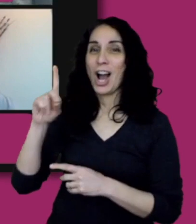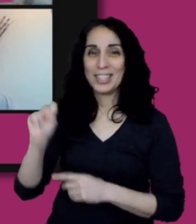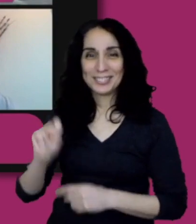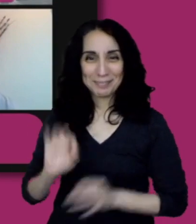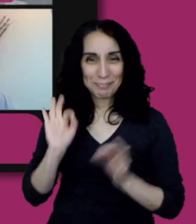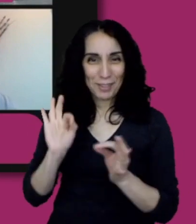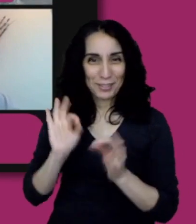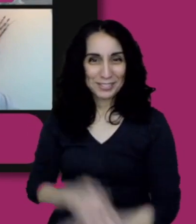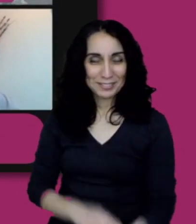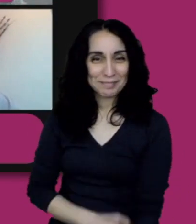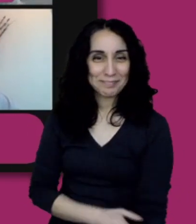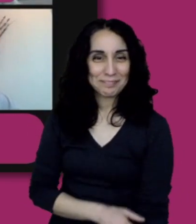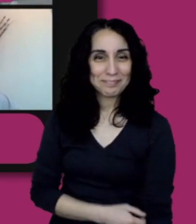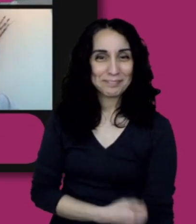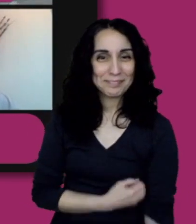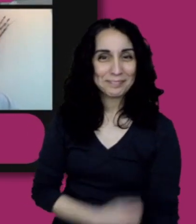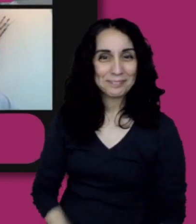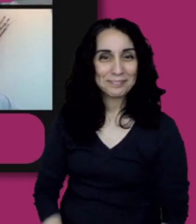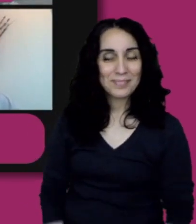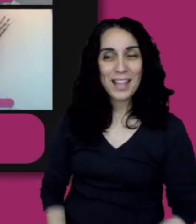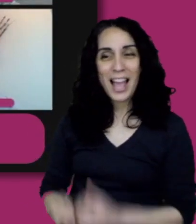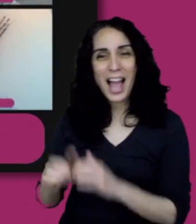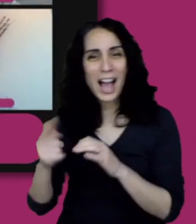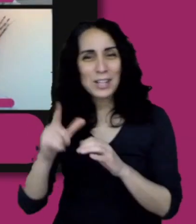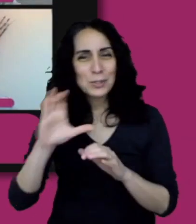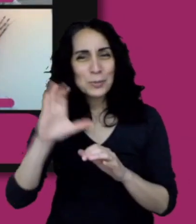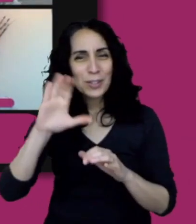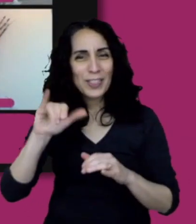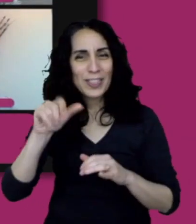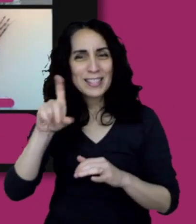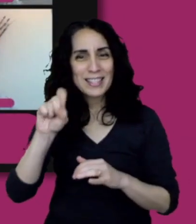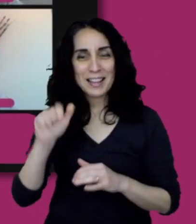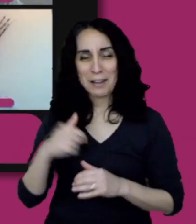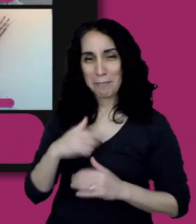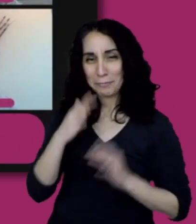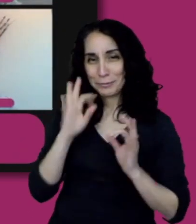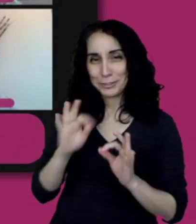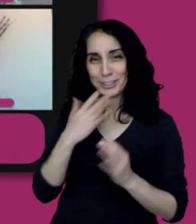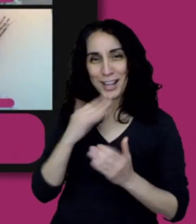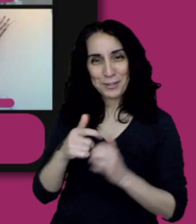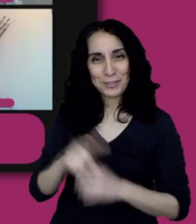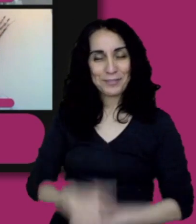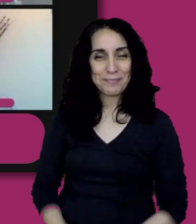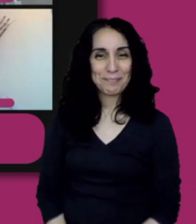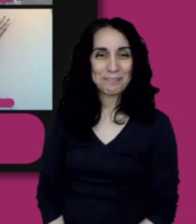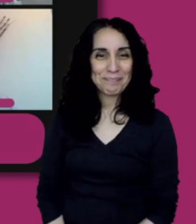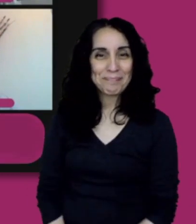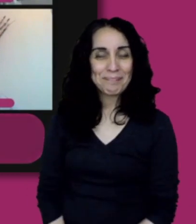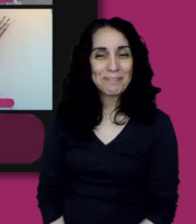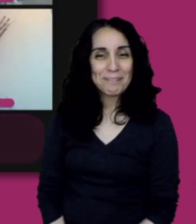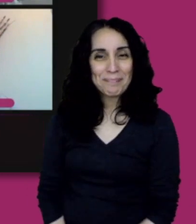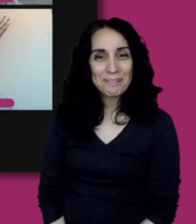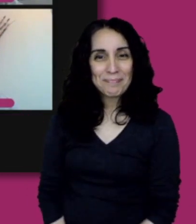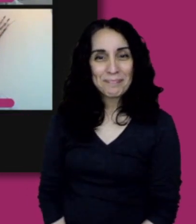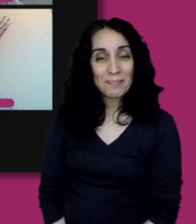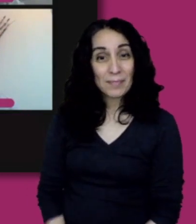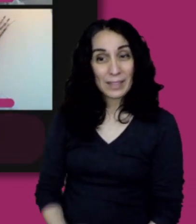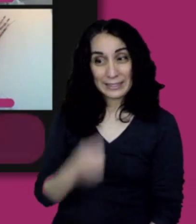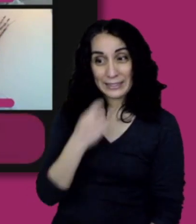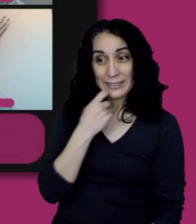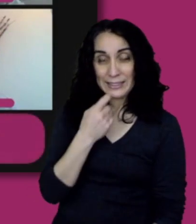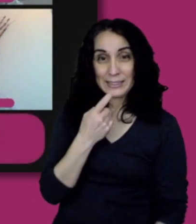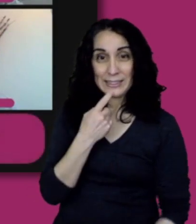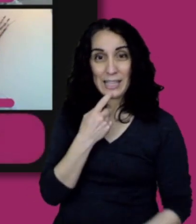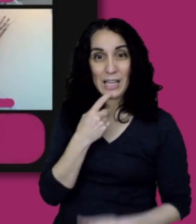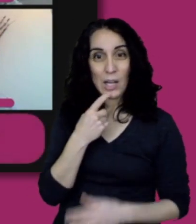down from the gods. I know, perfect. How are you doing, Lisa? I'm good, Jason. How are you? Good, thank you. I was just saying